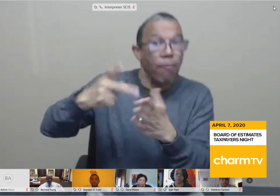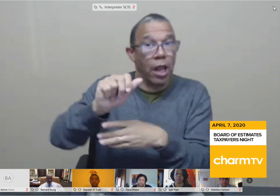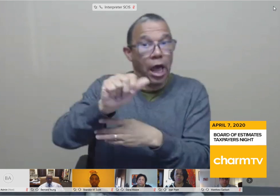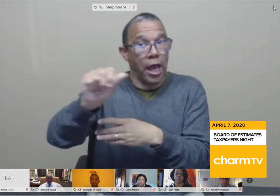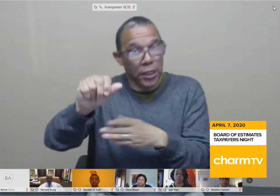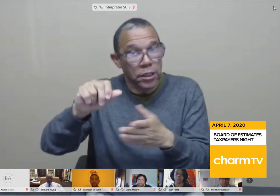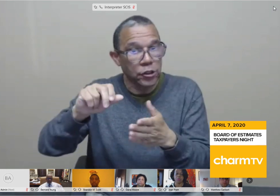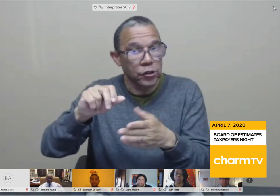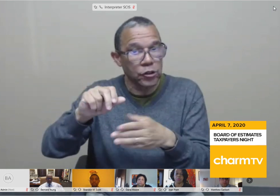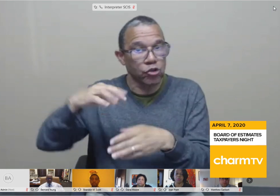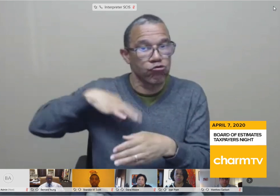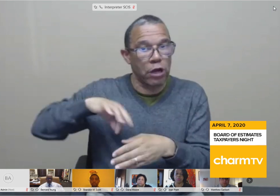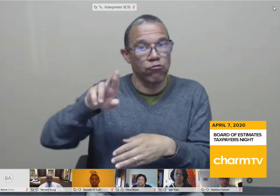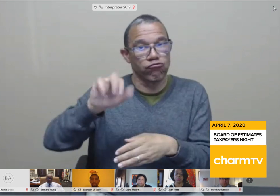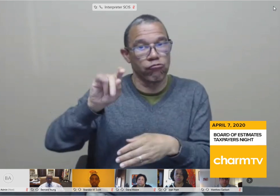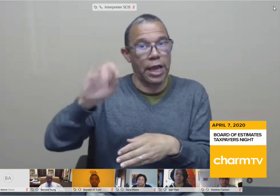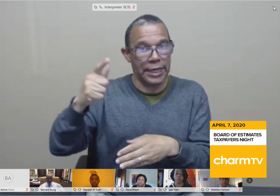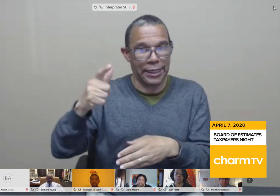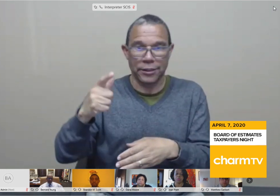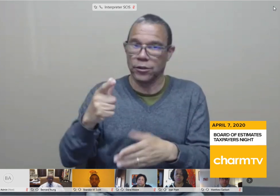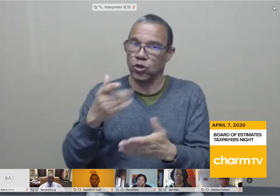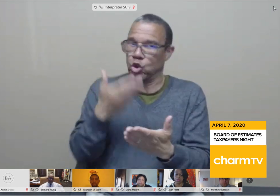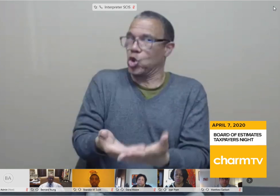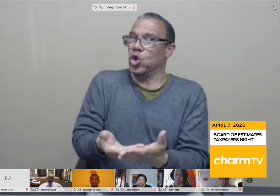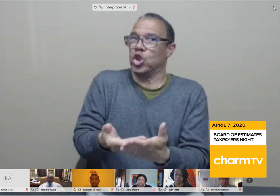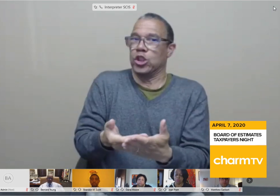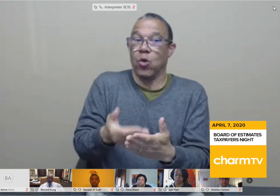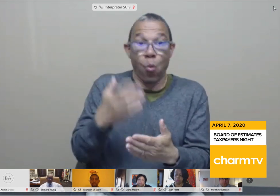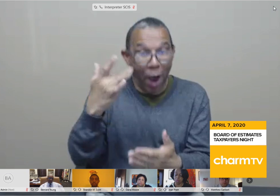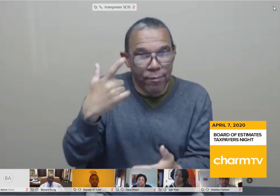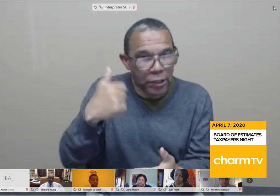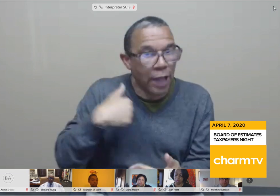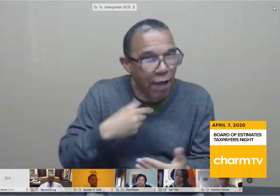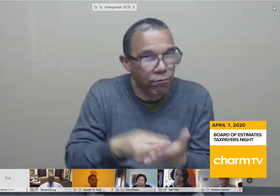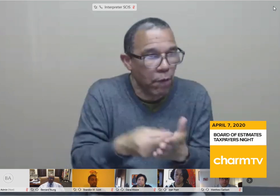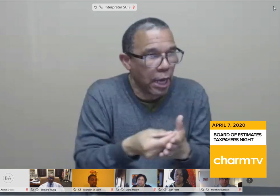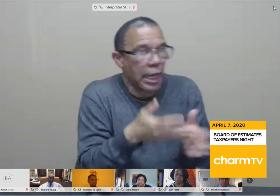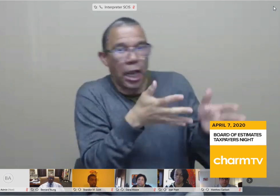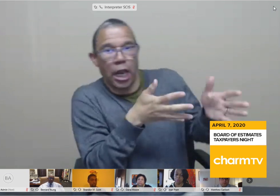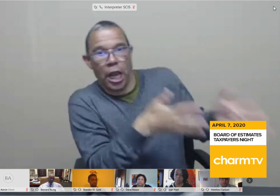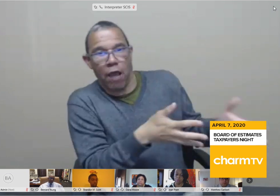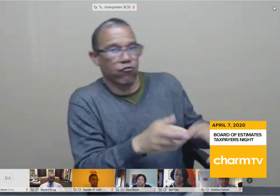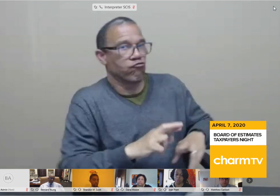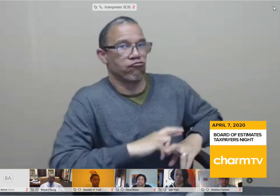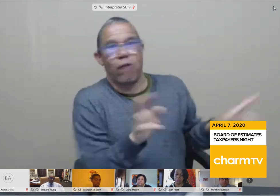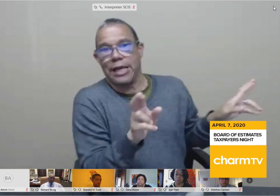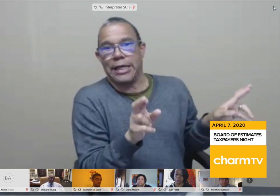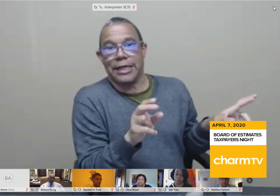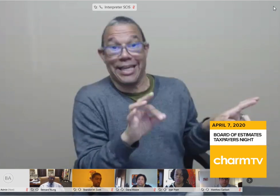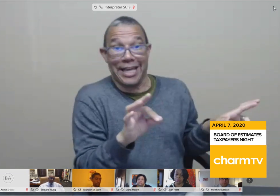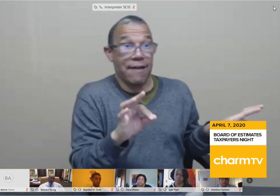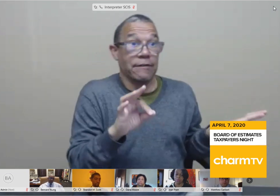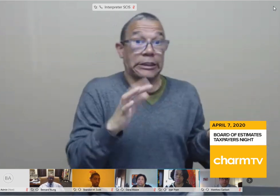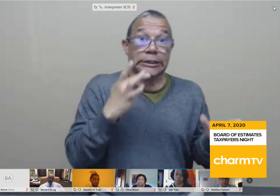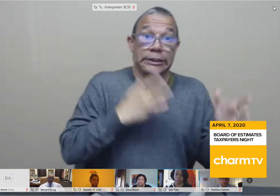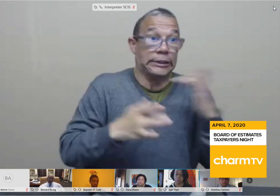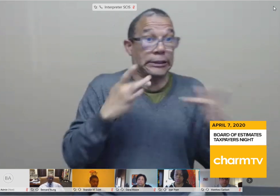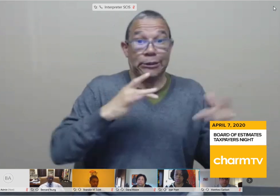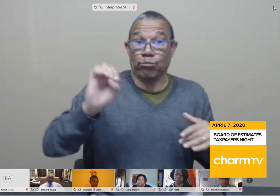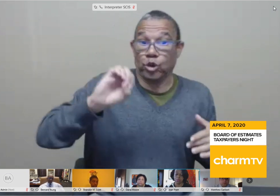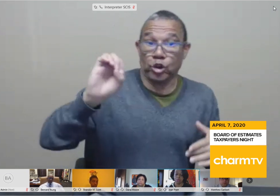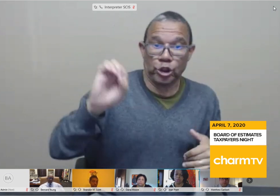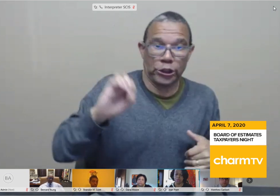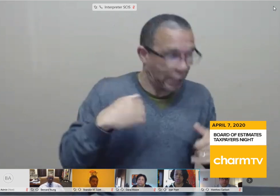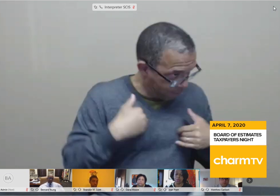credit rating is because we do have reserves available for times of financial crisis like this.